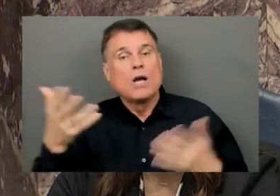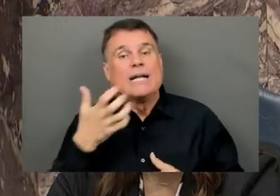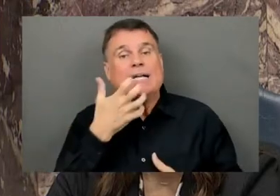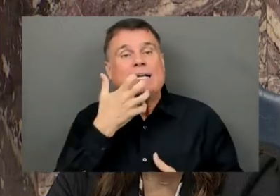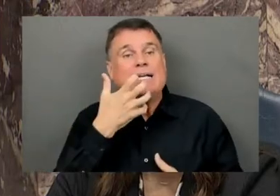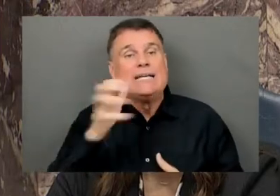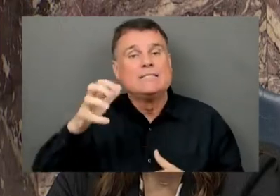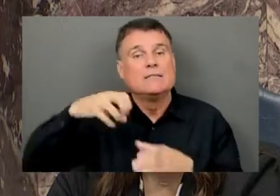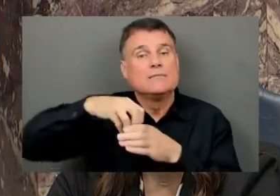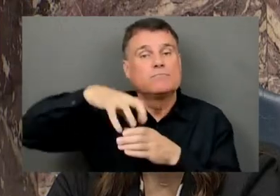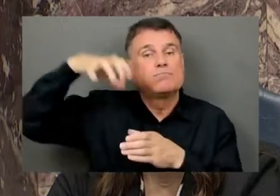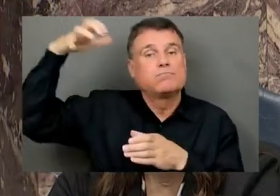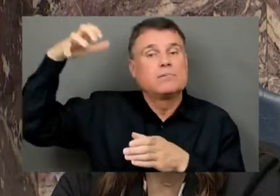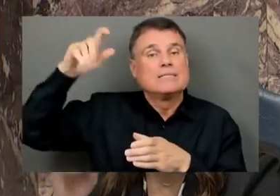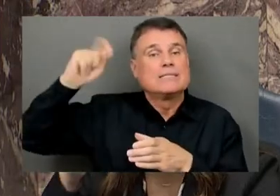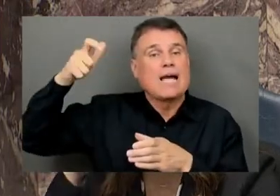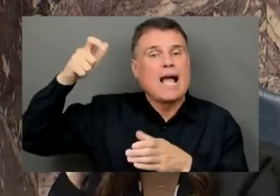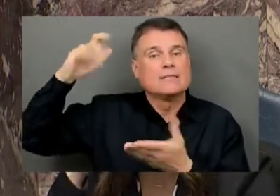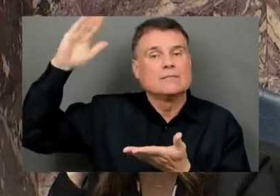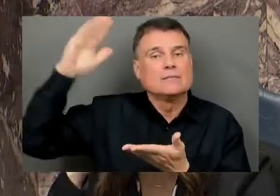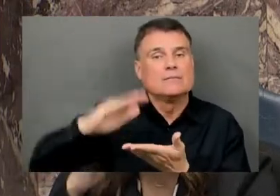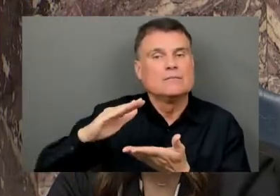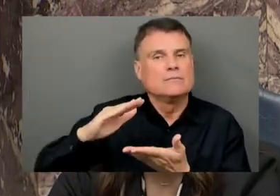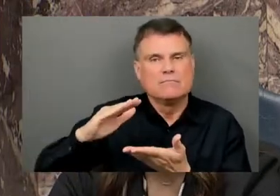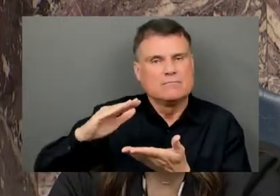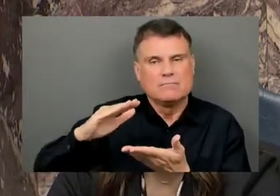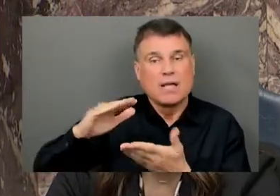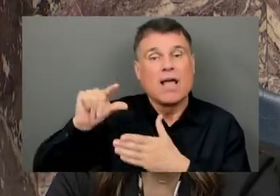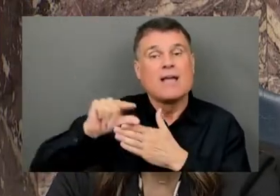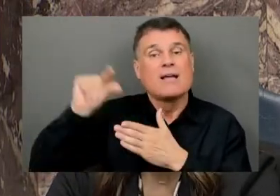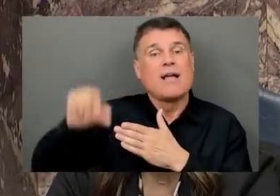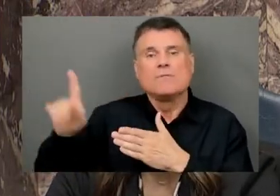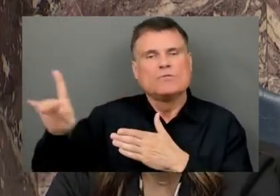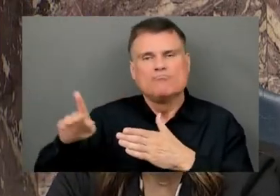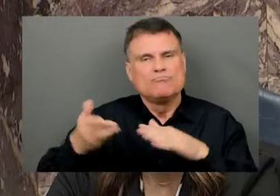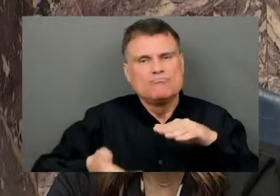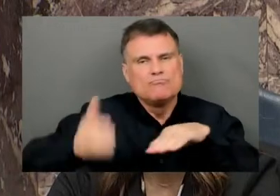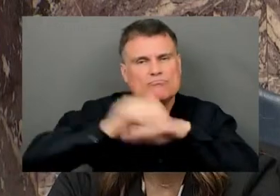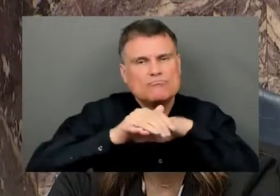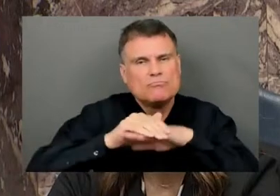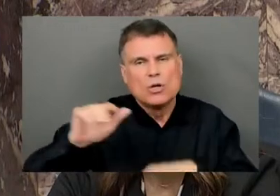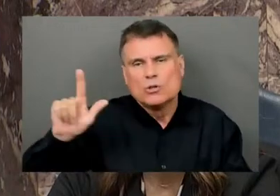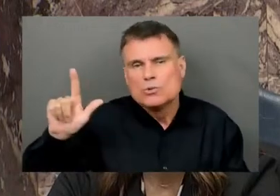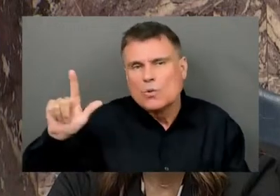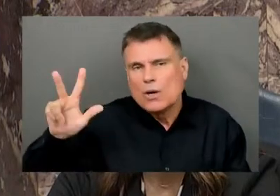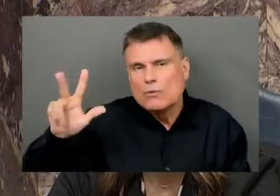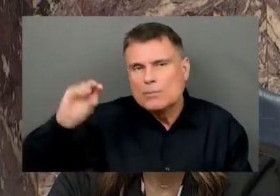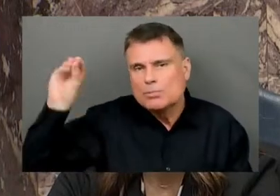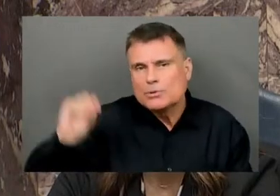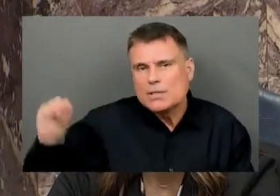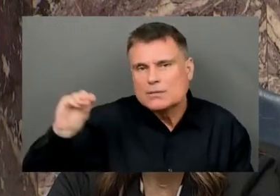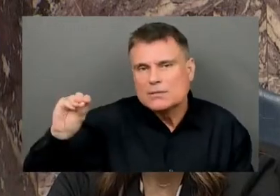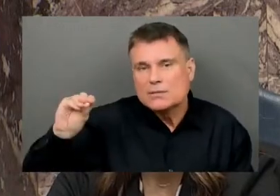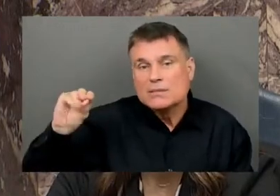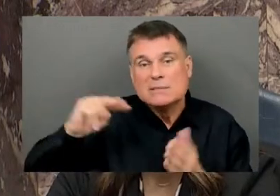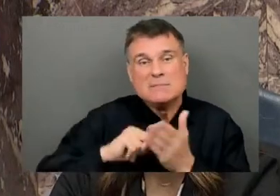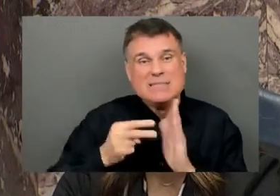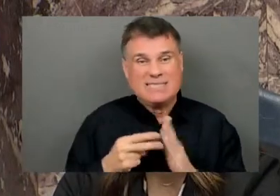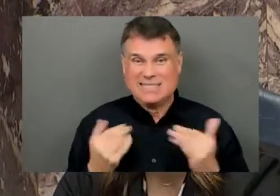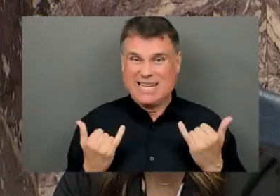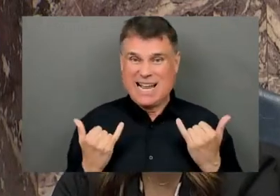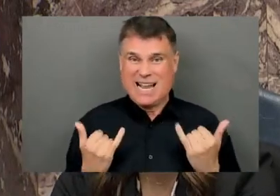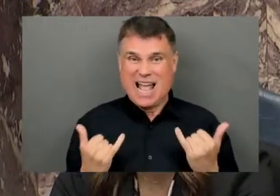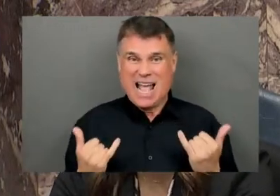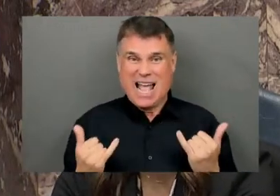23% in a cruel April Fool's joke, making the cost of gas, groceries, and home heating even more